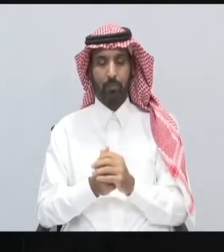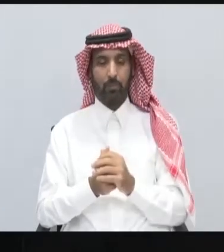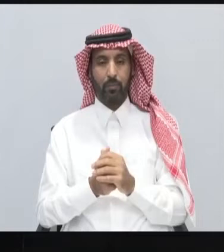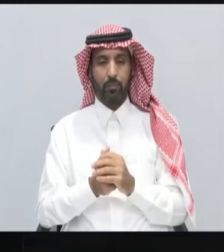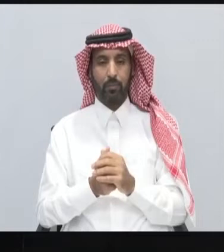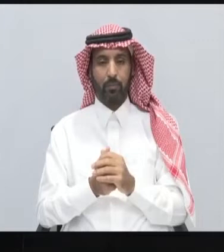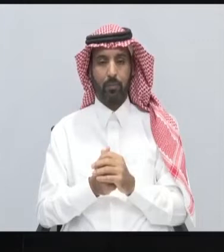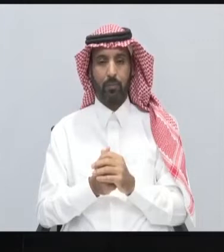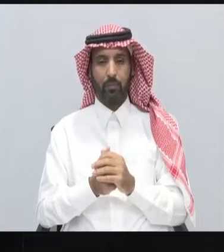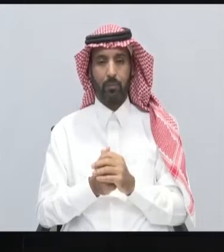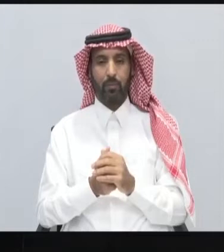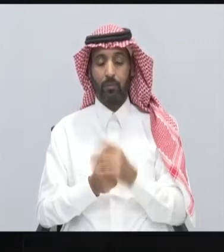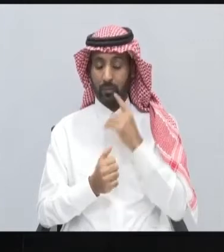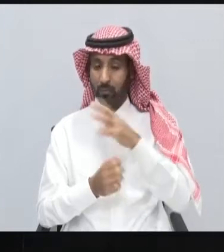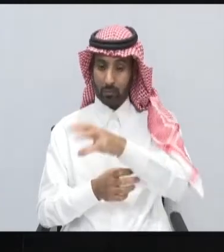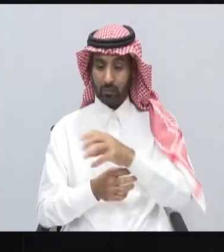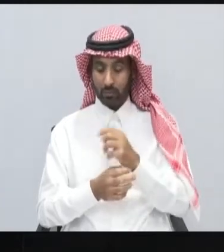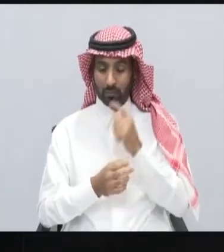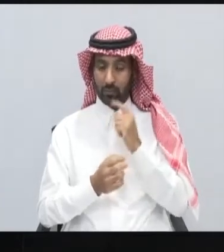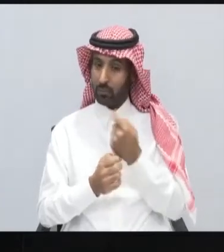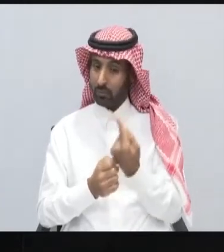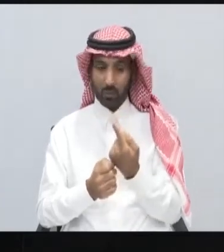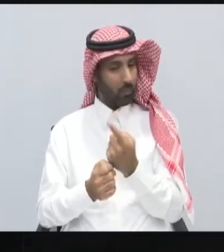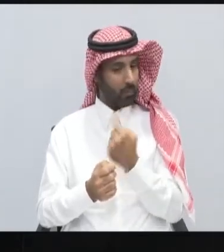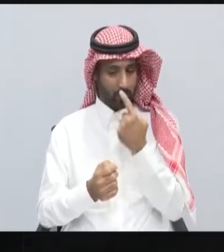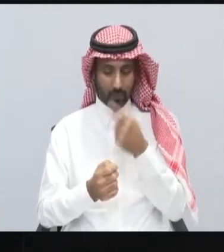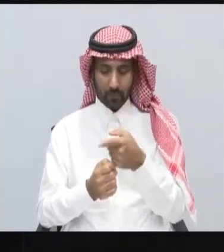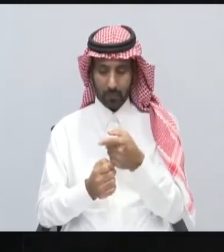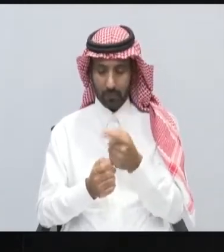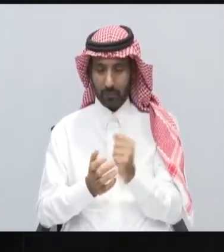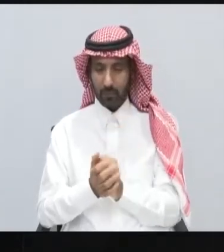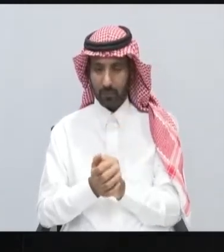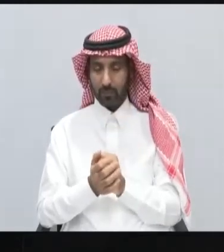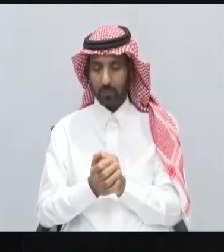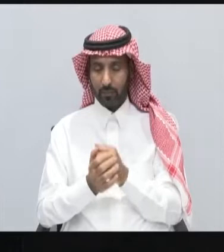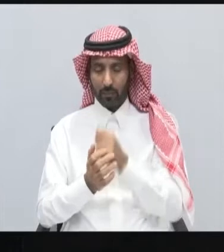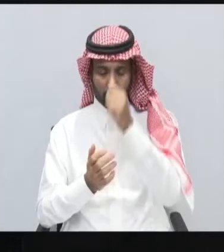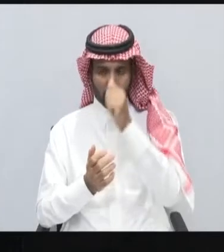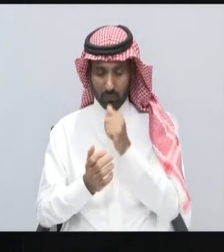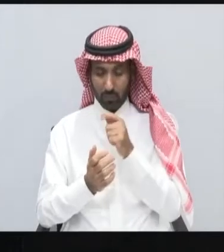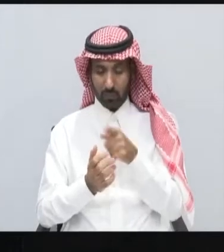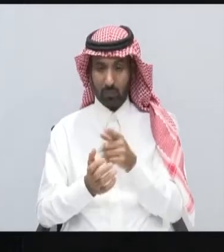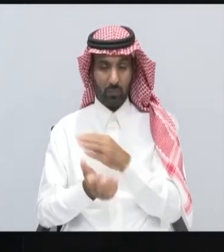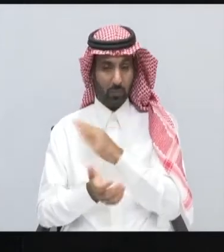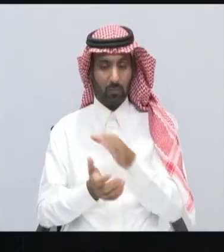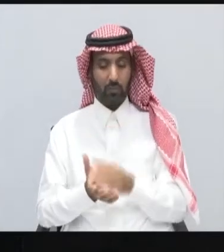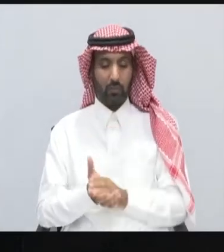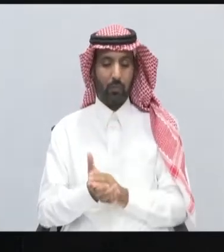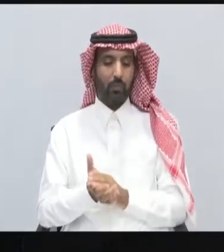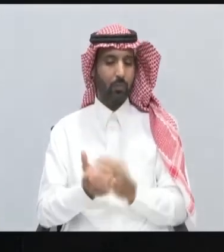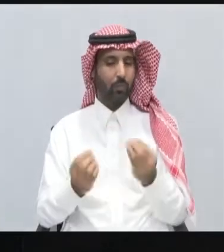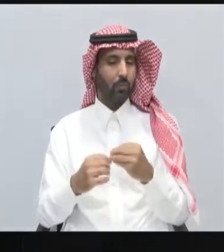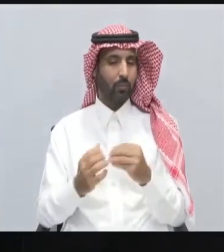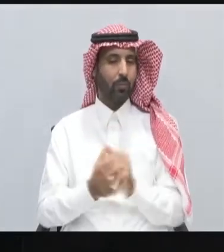else? Using your things without asking. This is another thing that would bother you. What